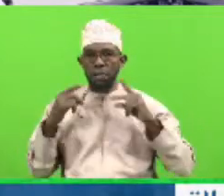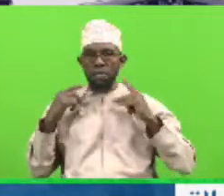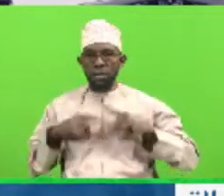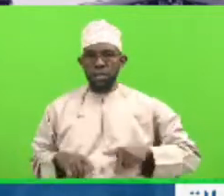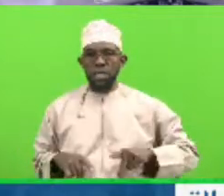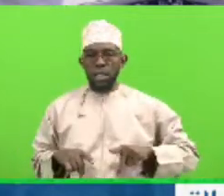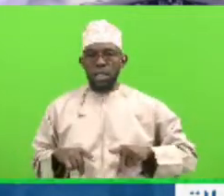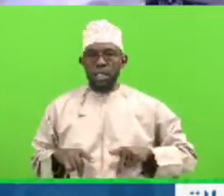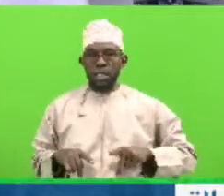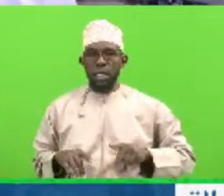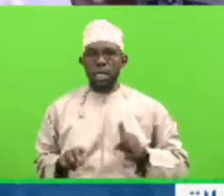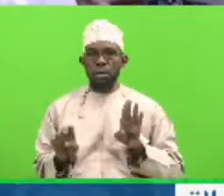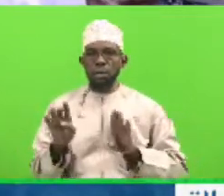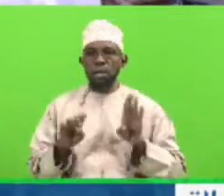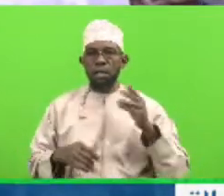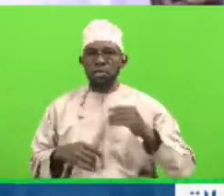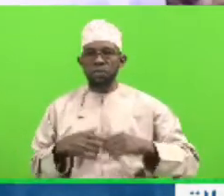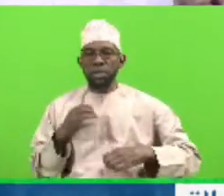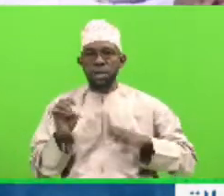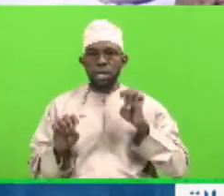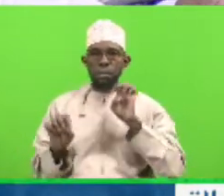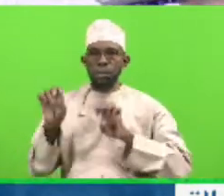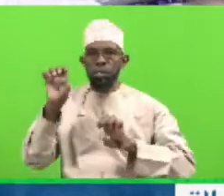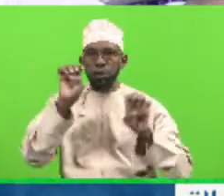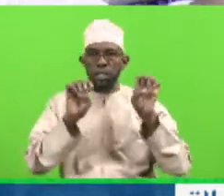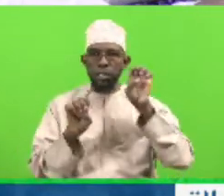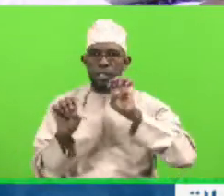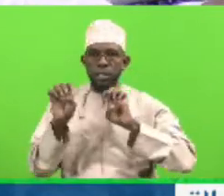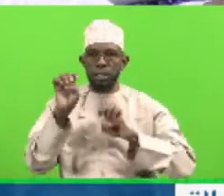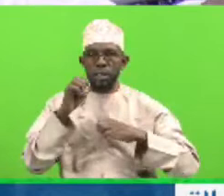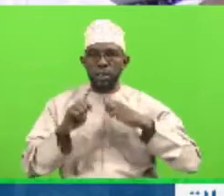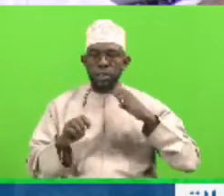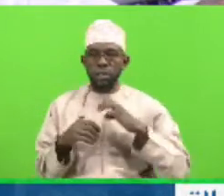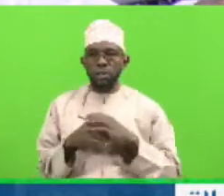biologically, even emotionally.